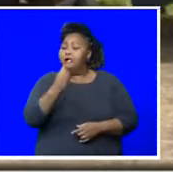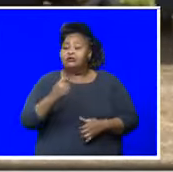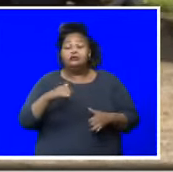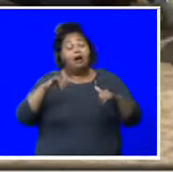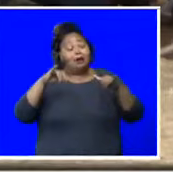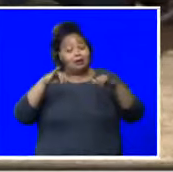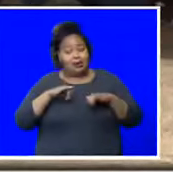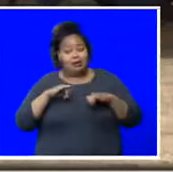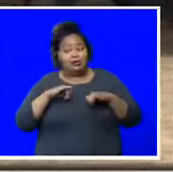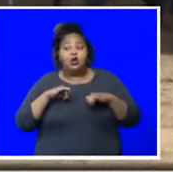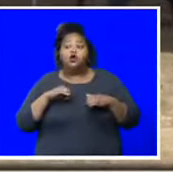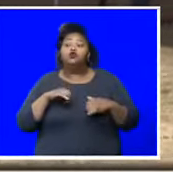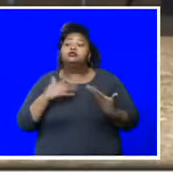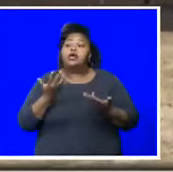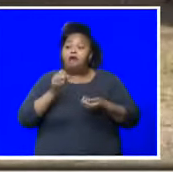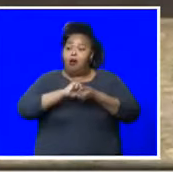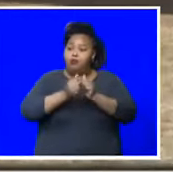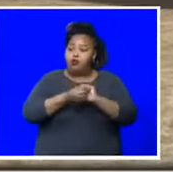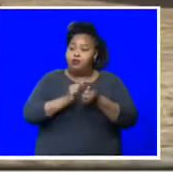tensha.